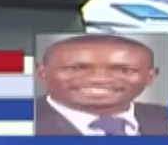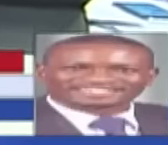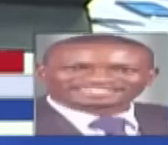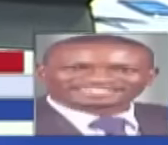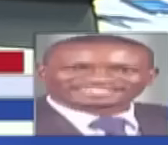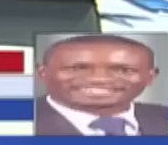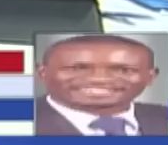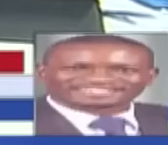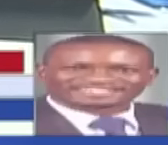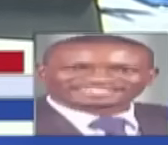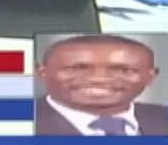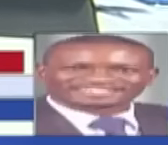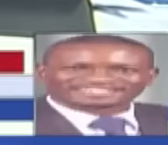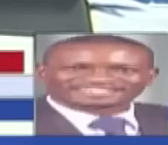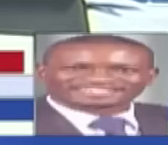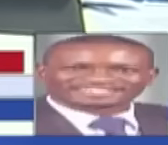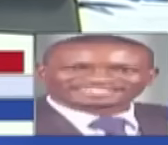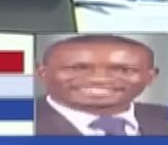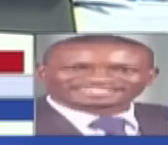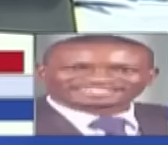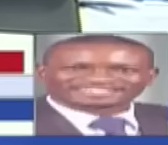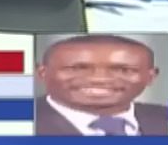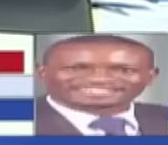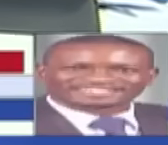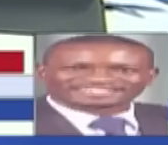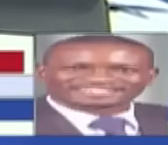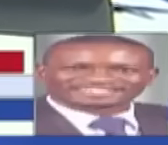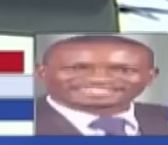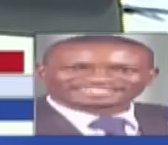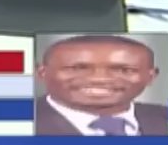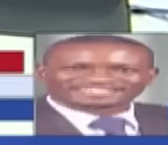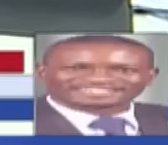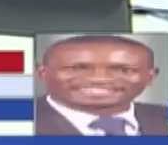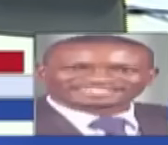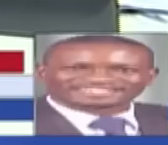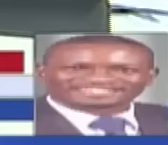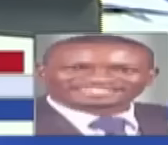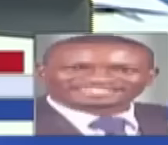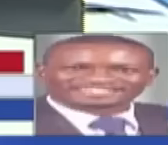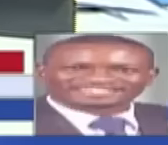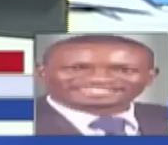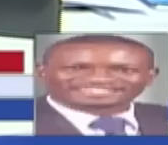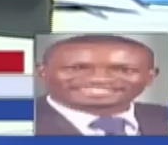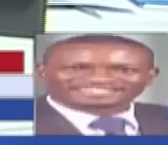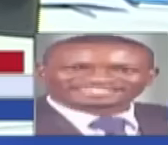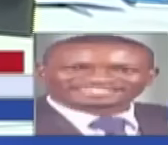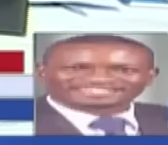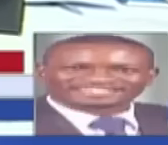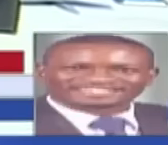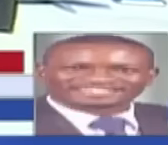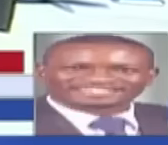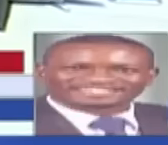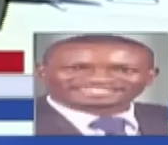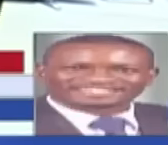to, you know, our party members. So you have seen the introduction of peace marshals, for instance, during